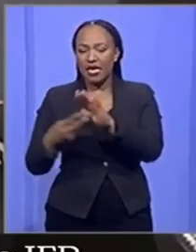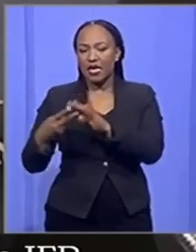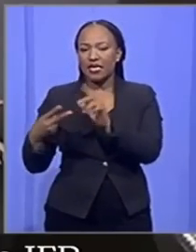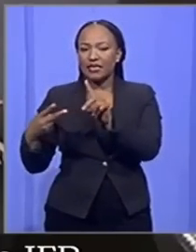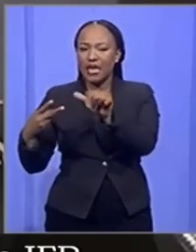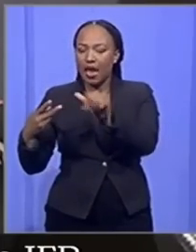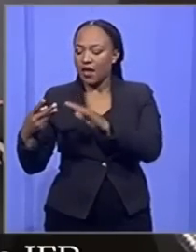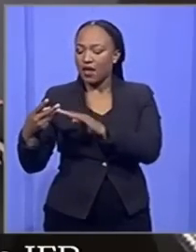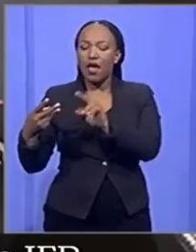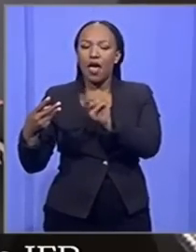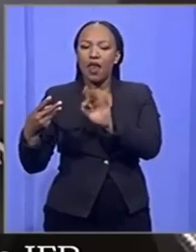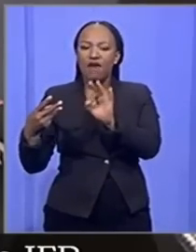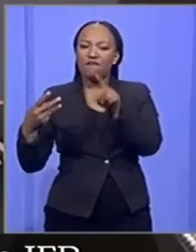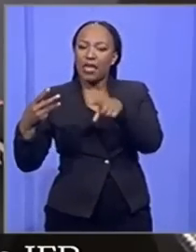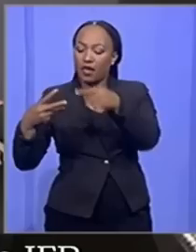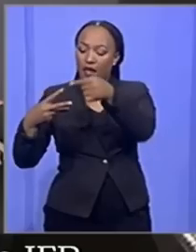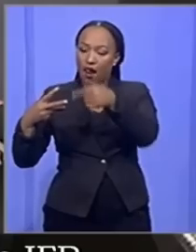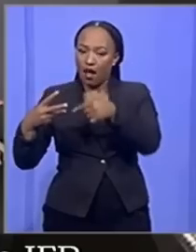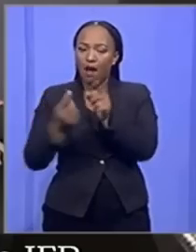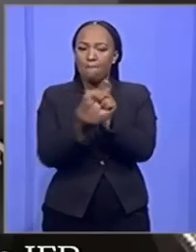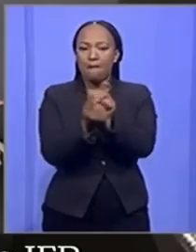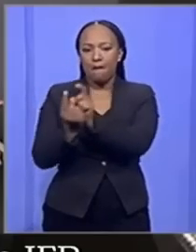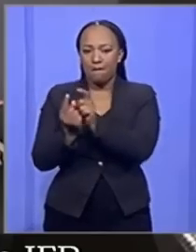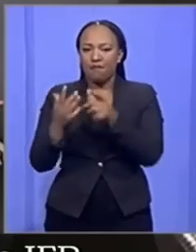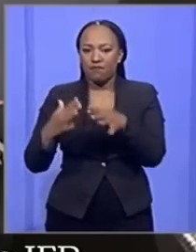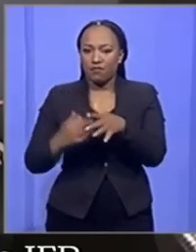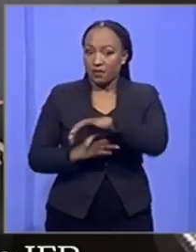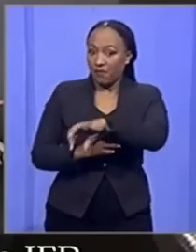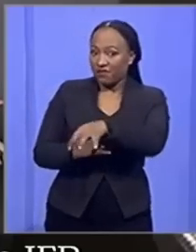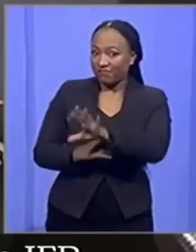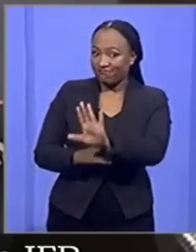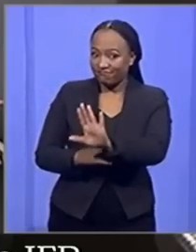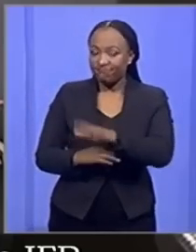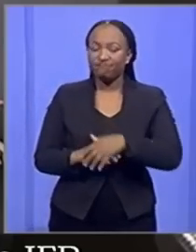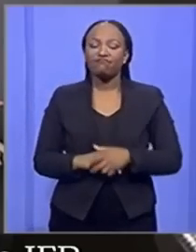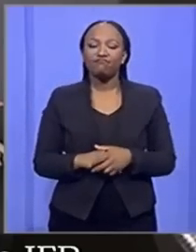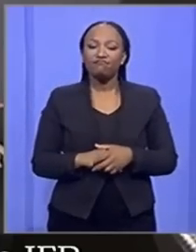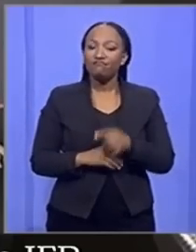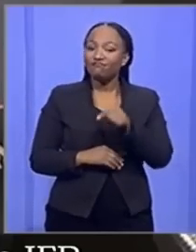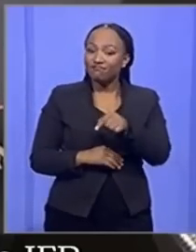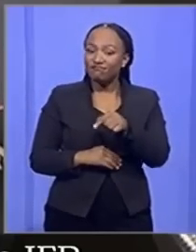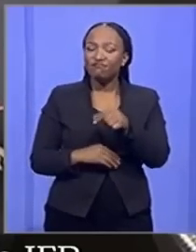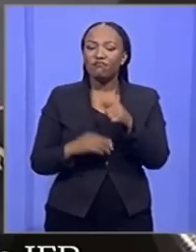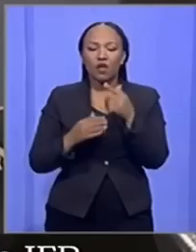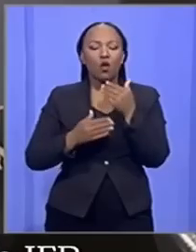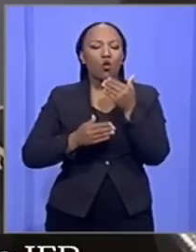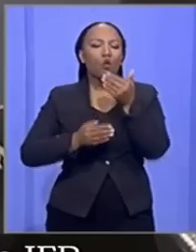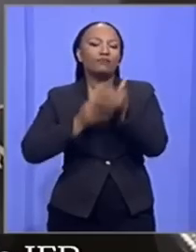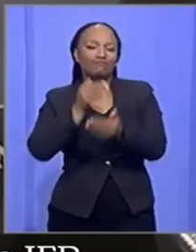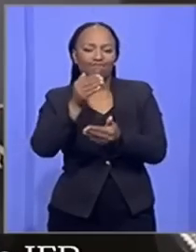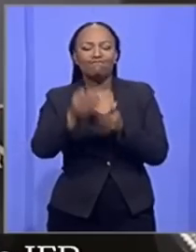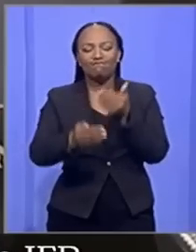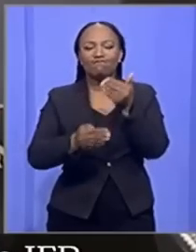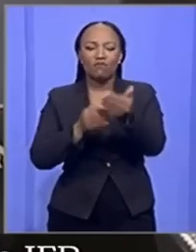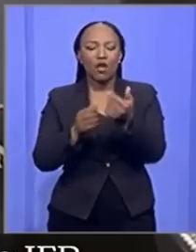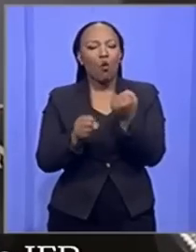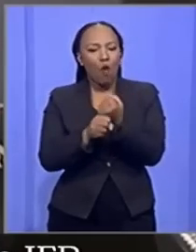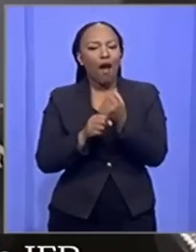the NFP in this province. This continues to be a work